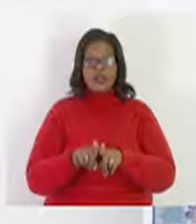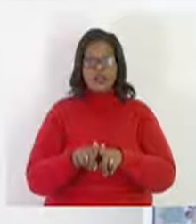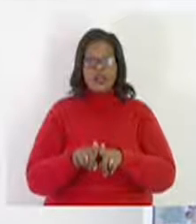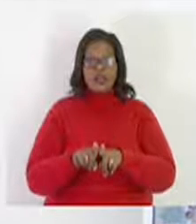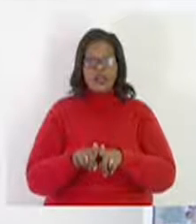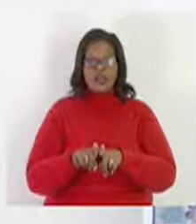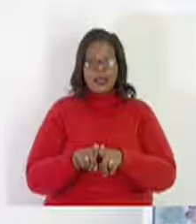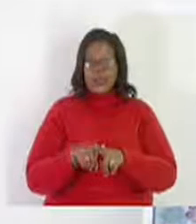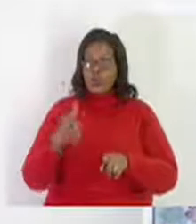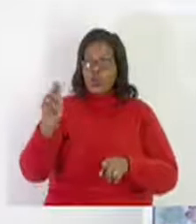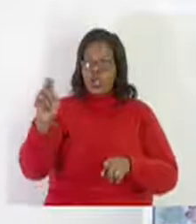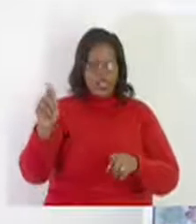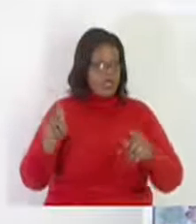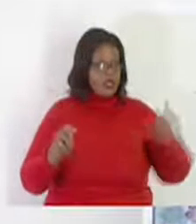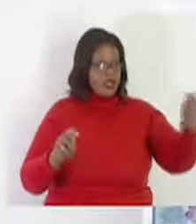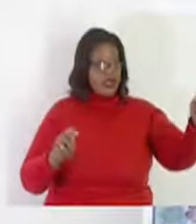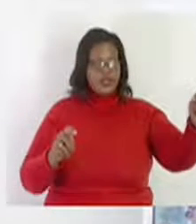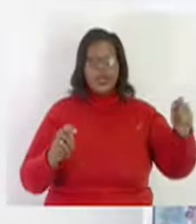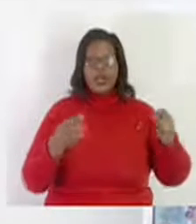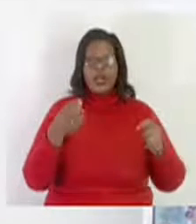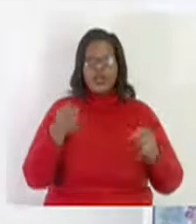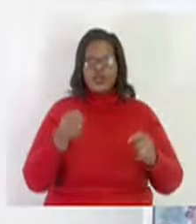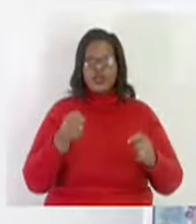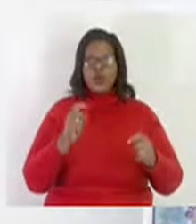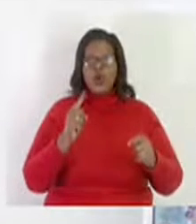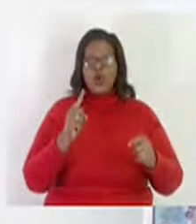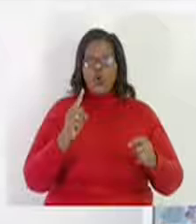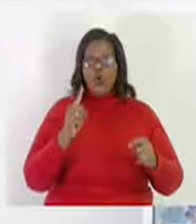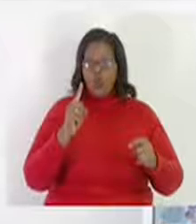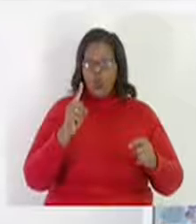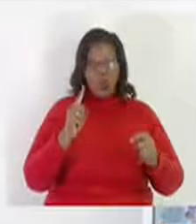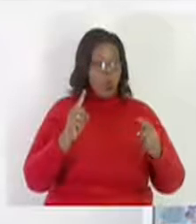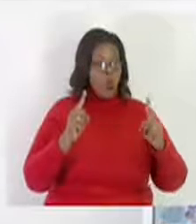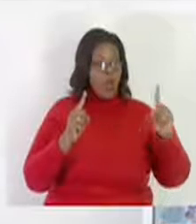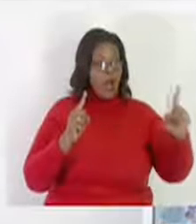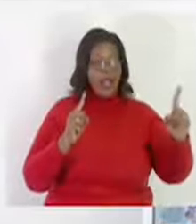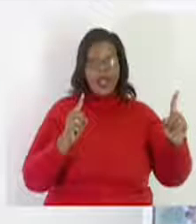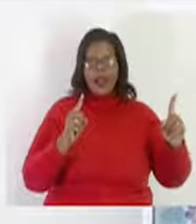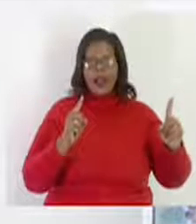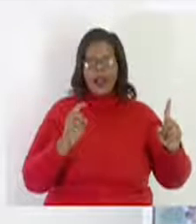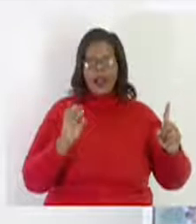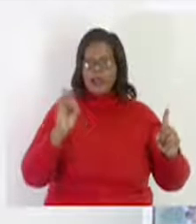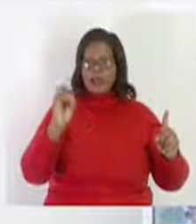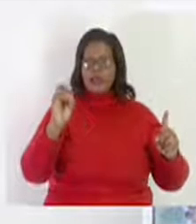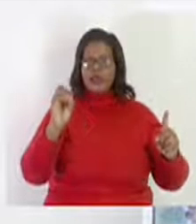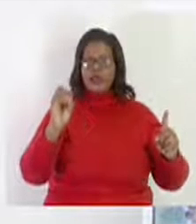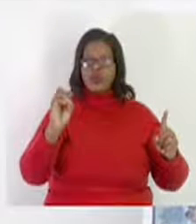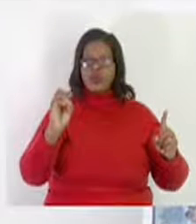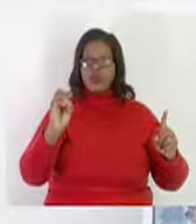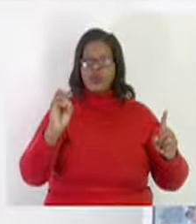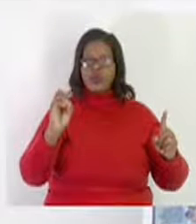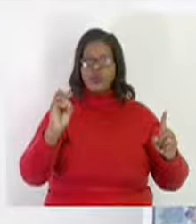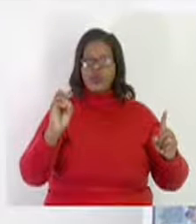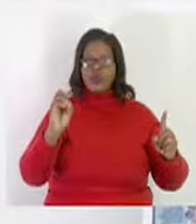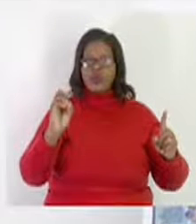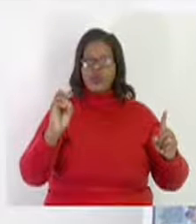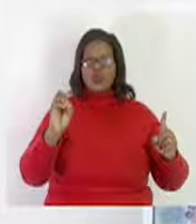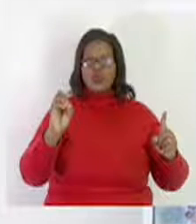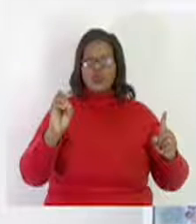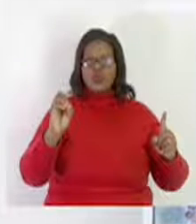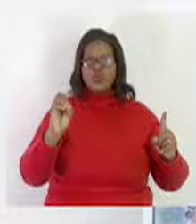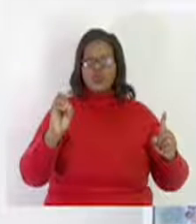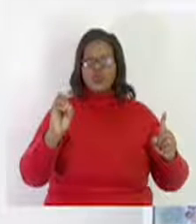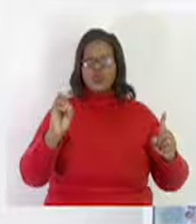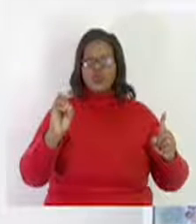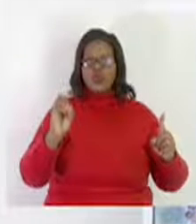come to the tens. The tens, you have 1. Here you have 0. 1 and 0, 1 is bigger